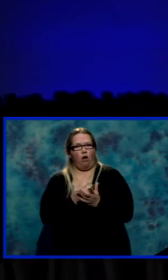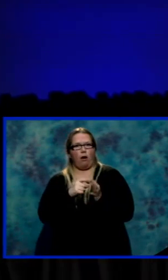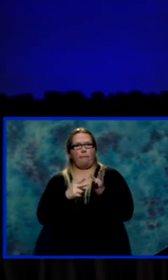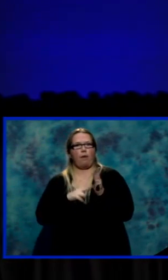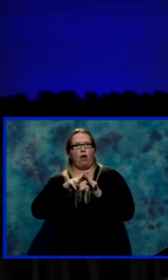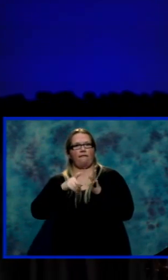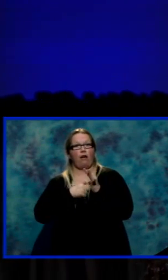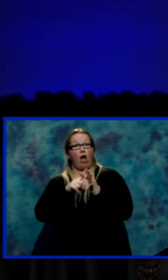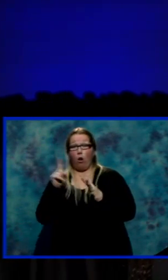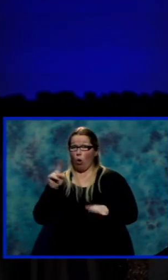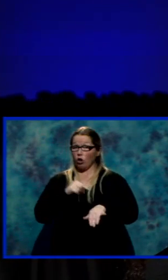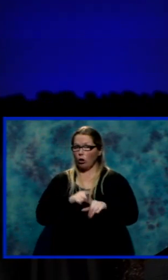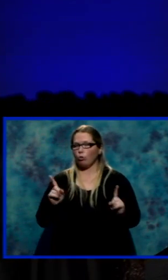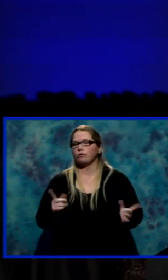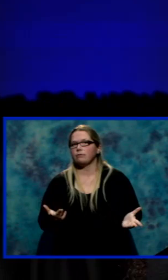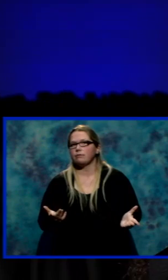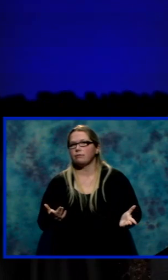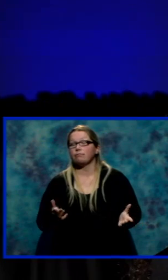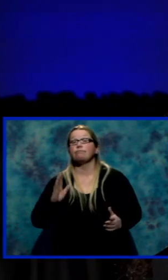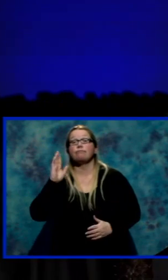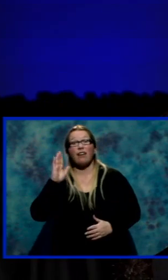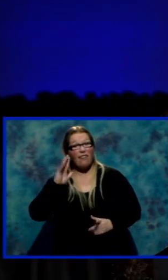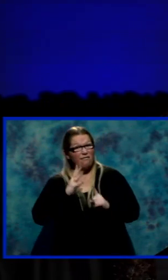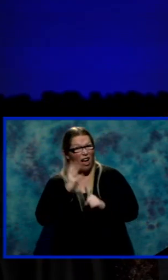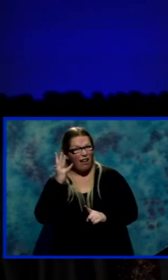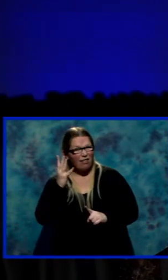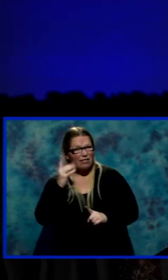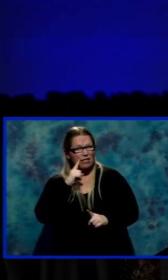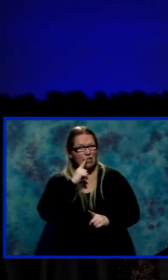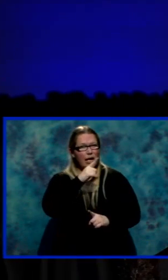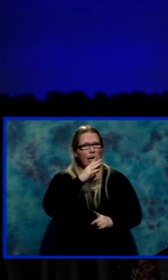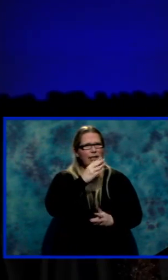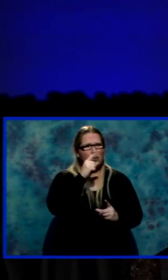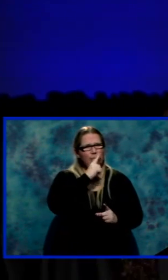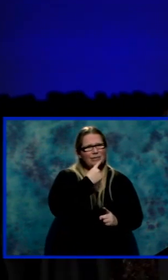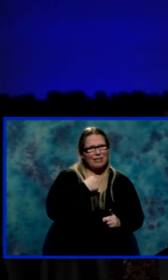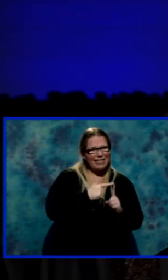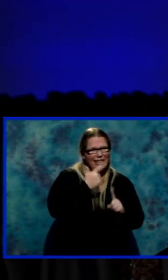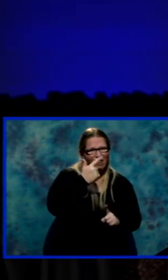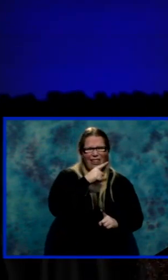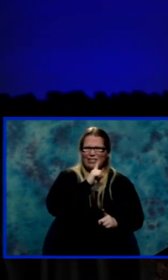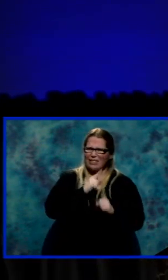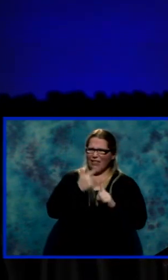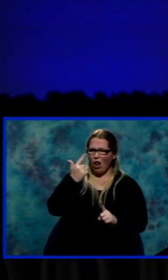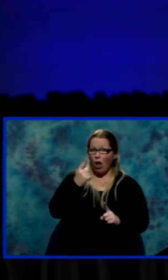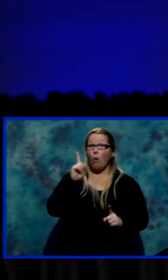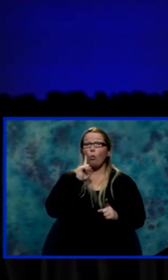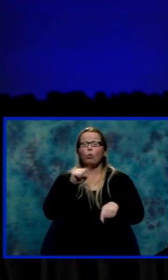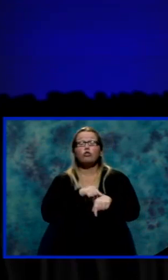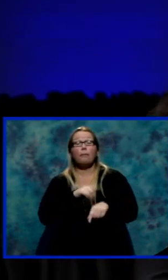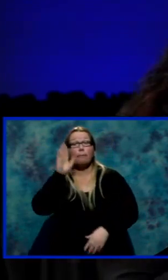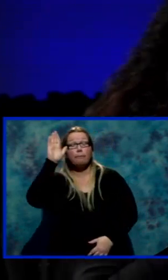So what time is that on? Are you sure? Because some people were saying to me, 7? They said 7 o'clock. What time is